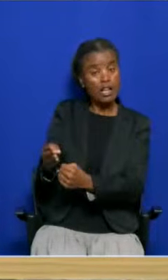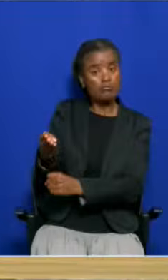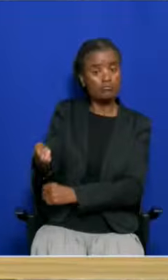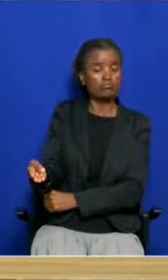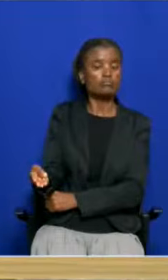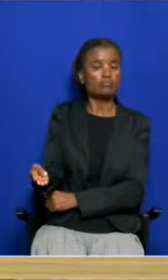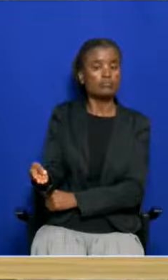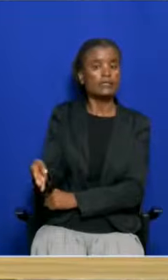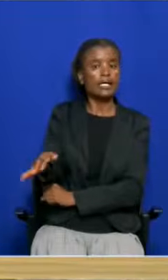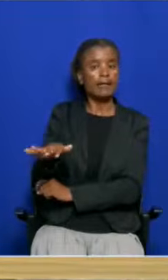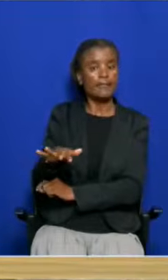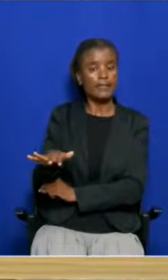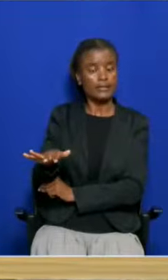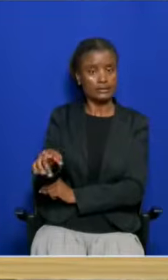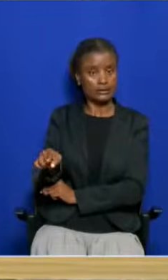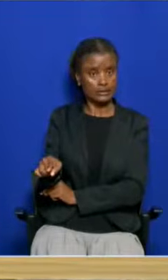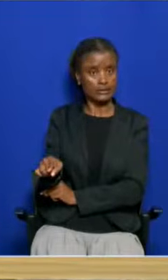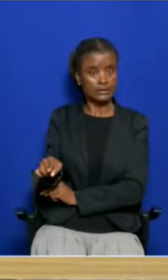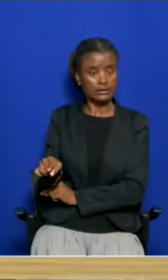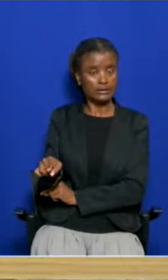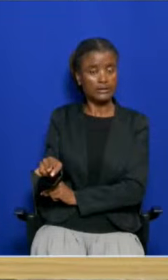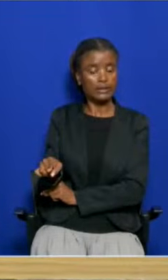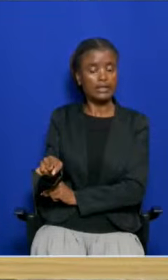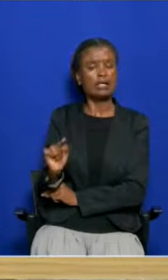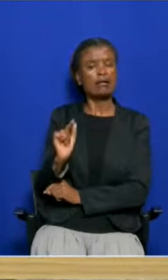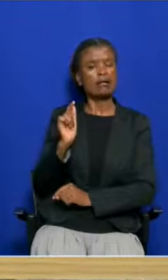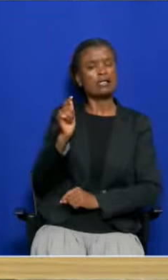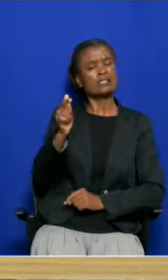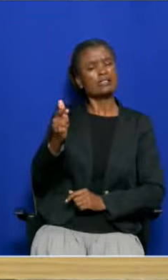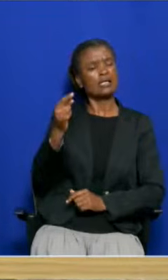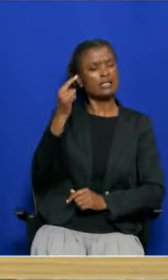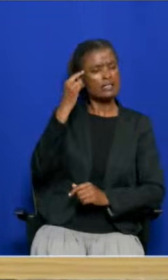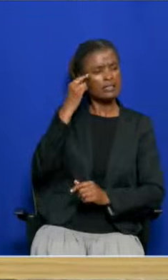later, that, I think maybe a few minutes or